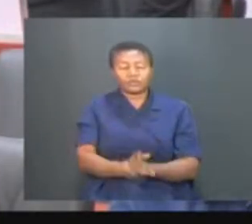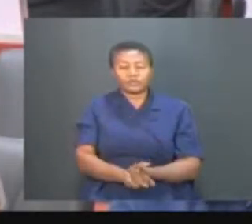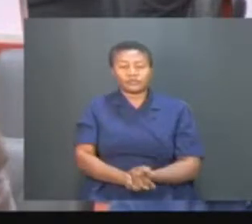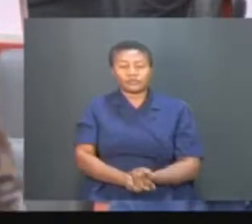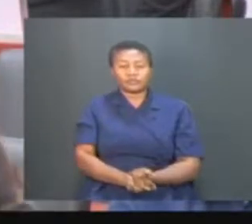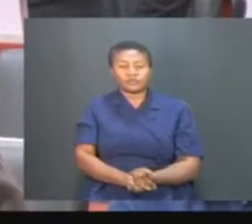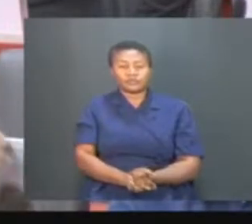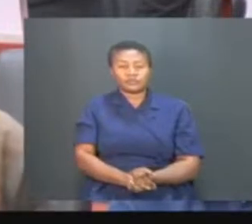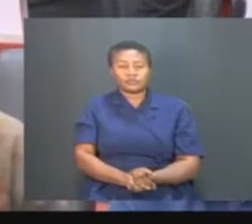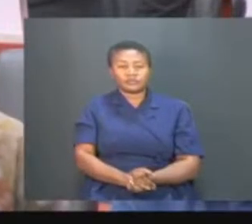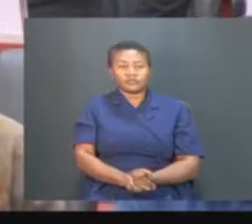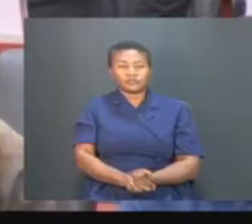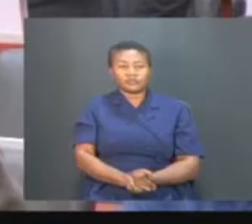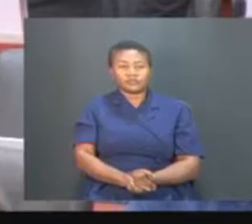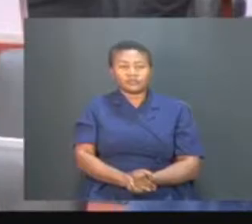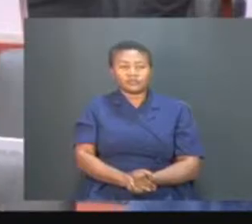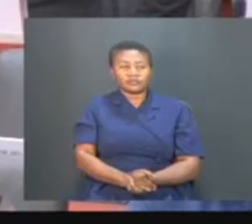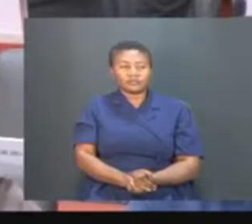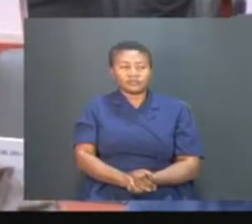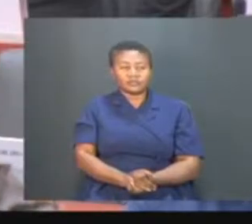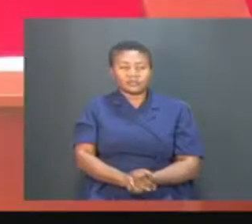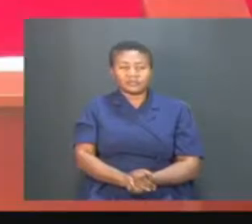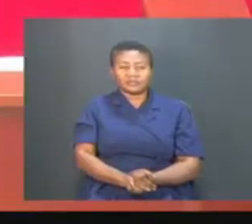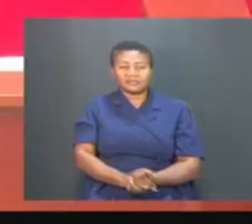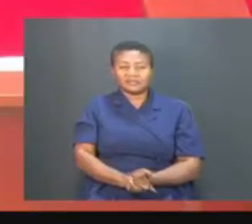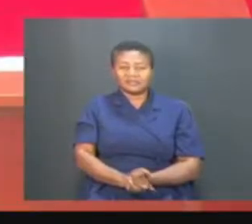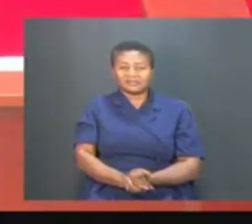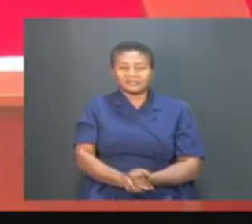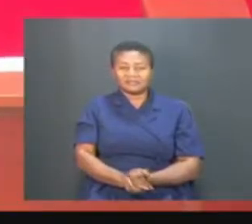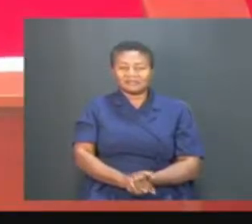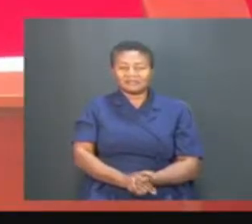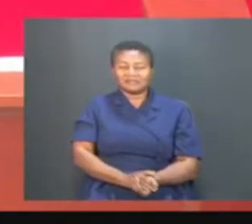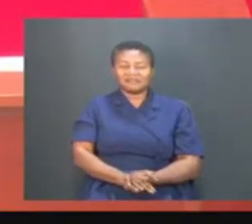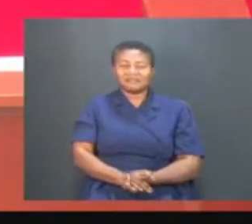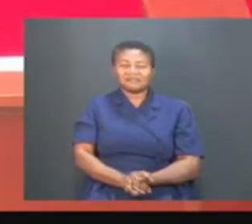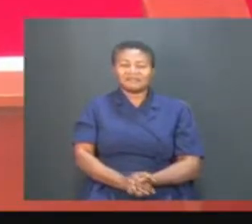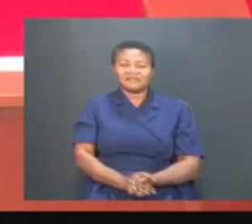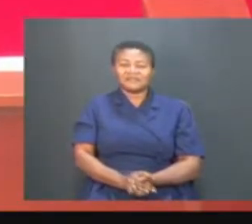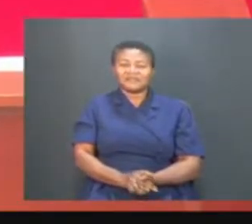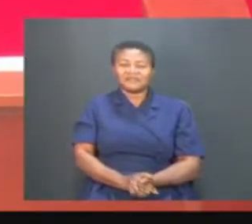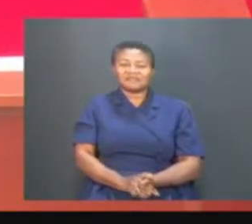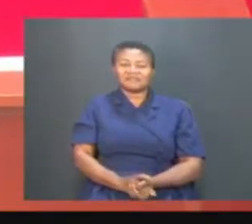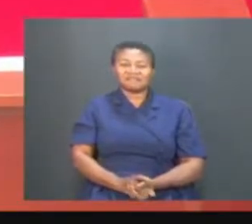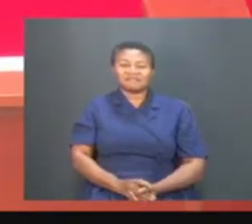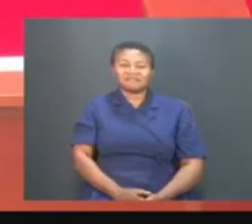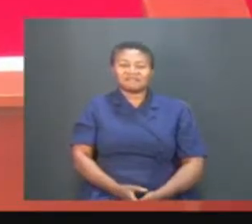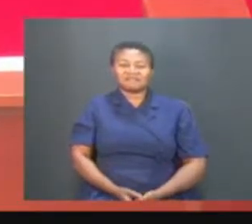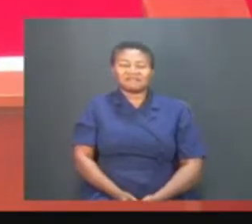comes